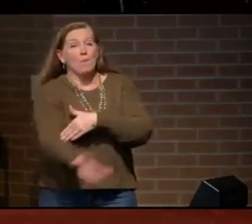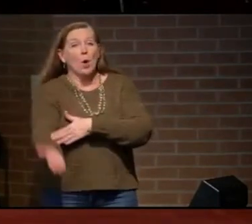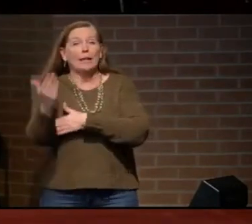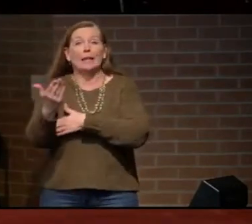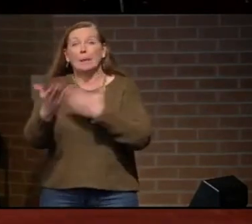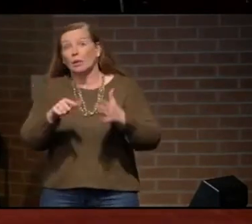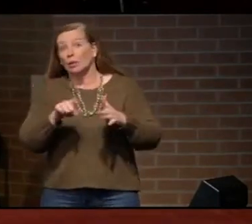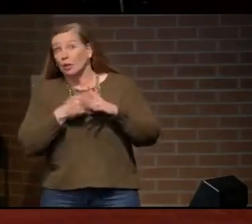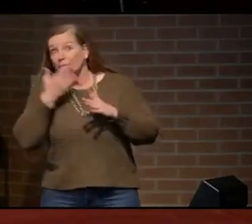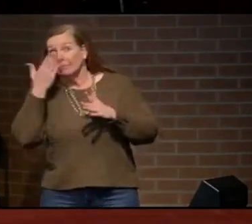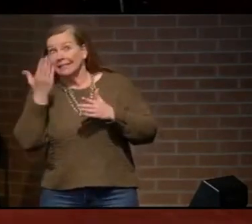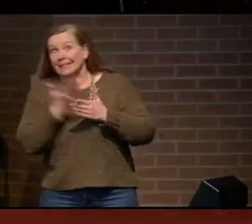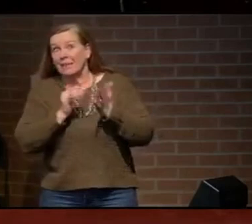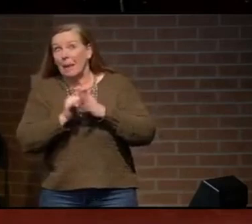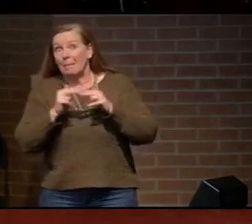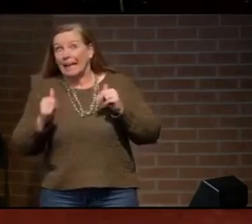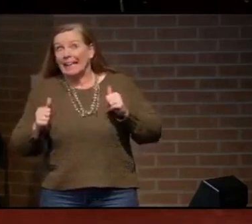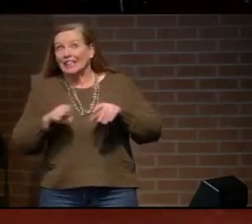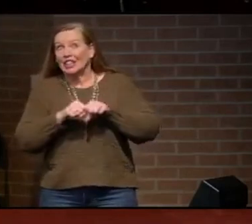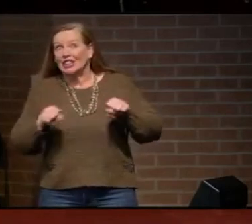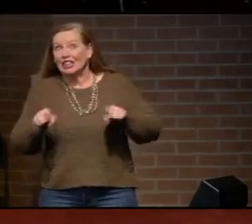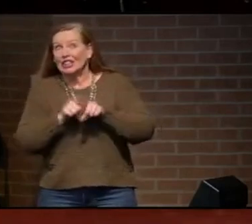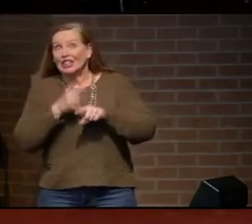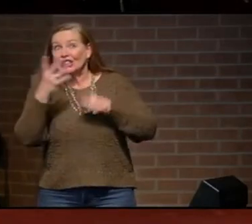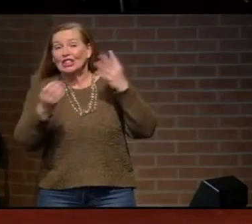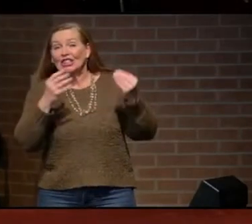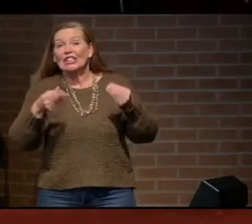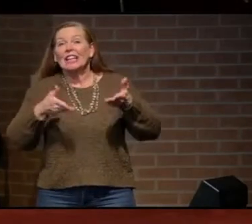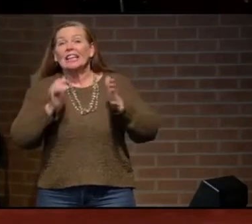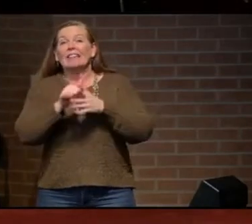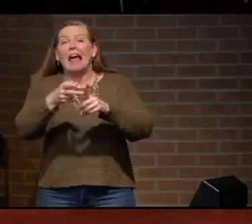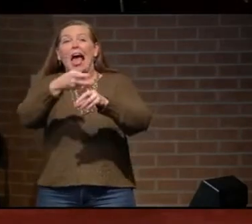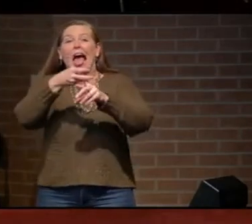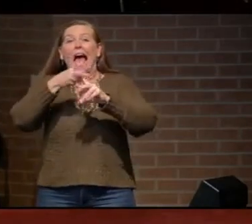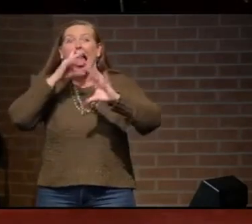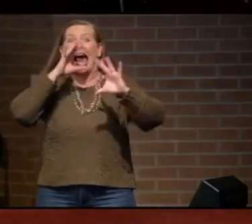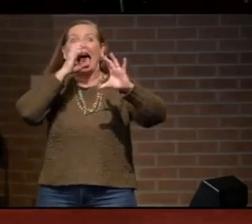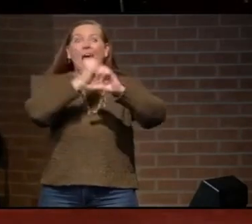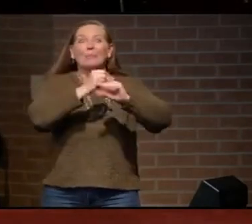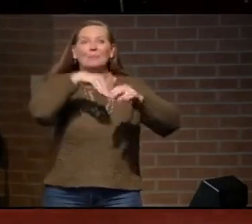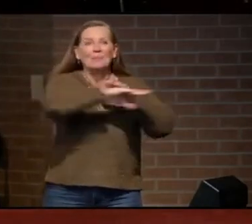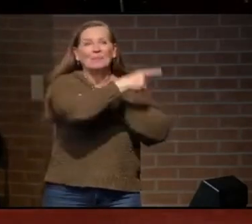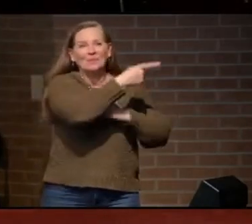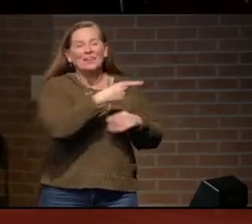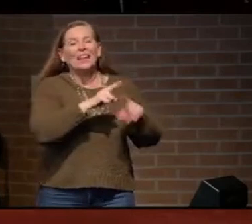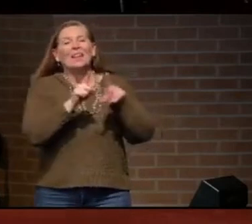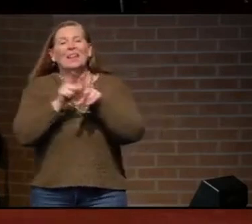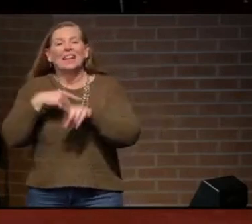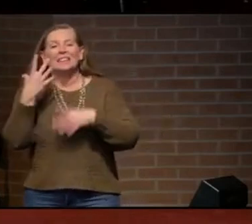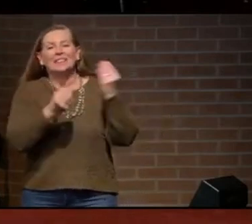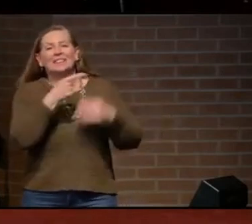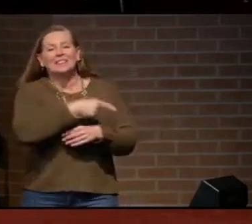to smell some of the bacon and sausage as you leave here. Let it draw you over there. But as we go over there, I want to leave you with